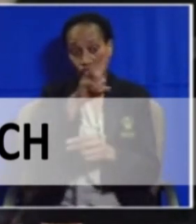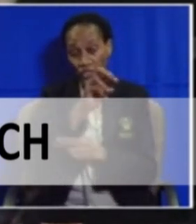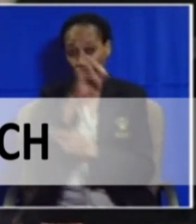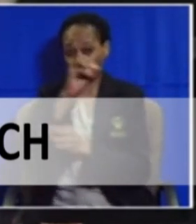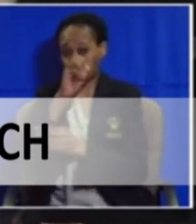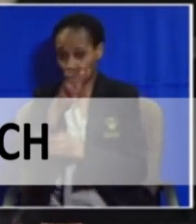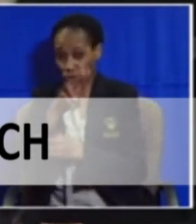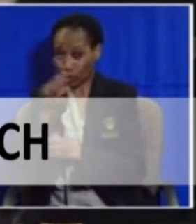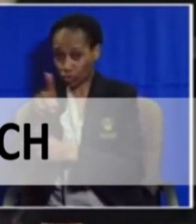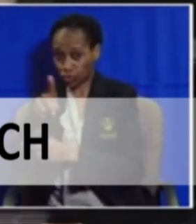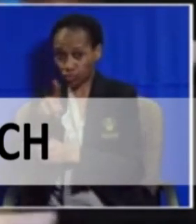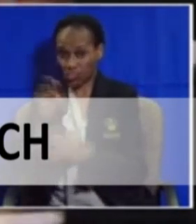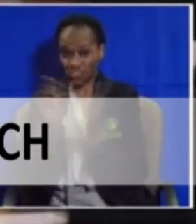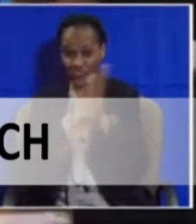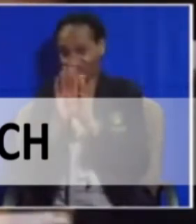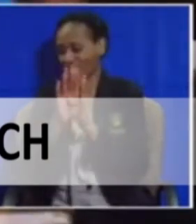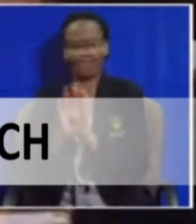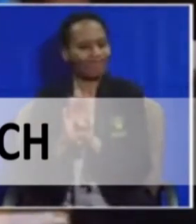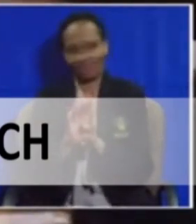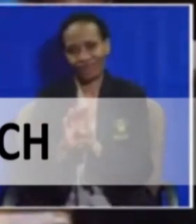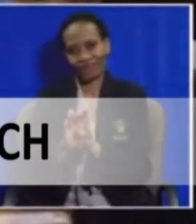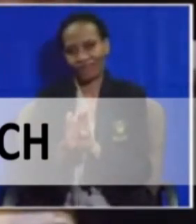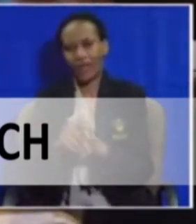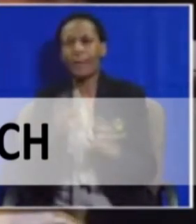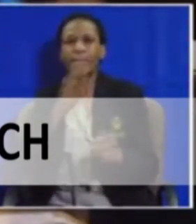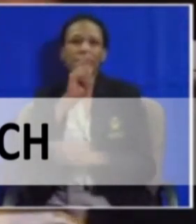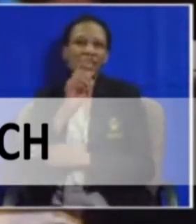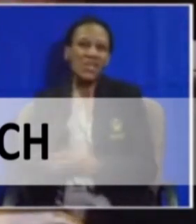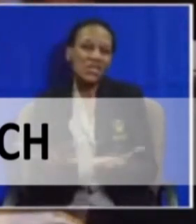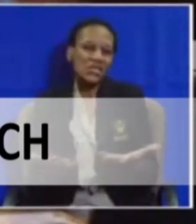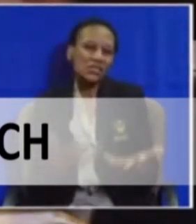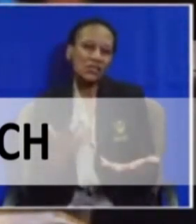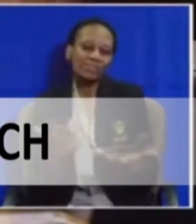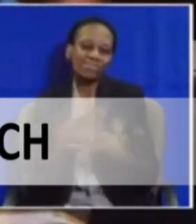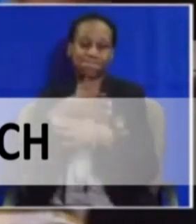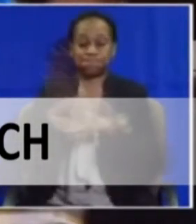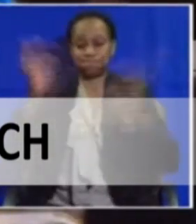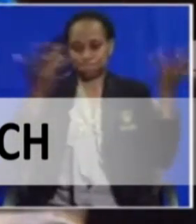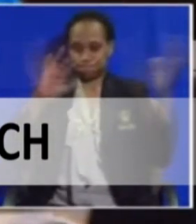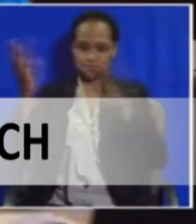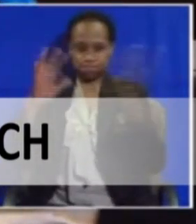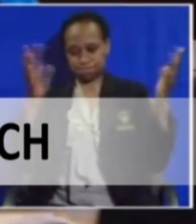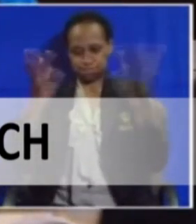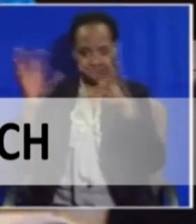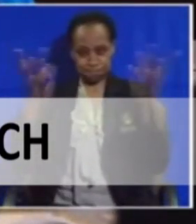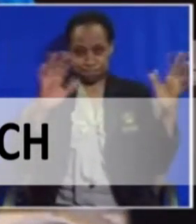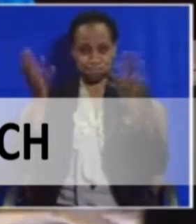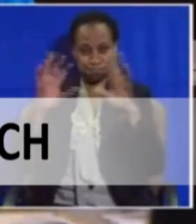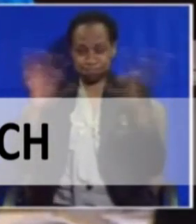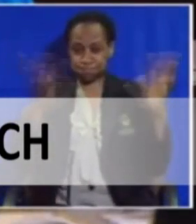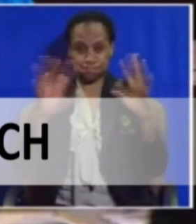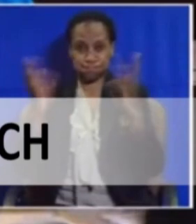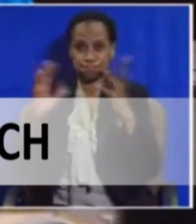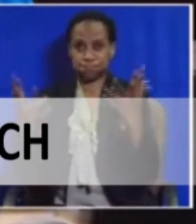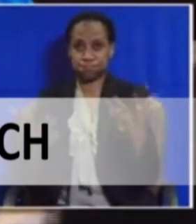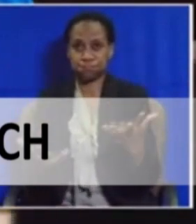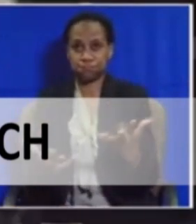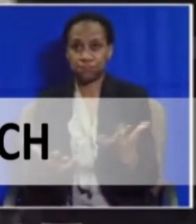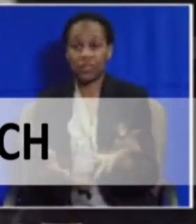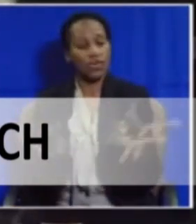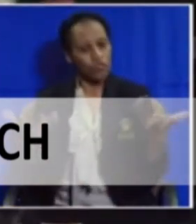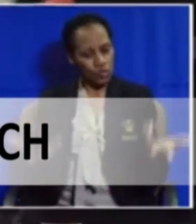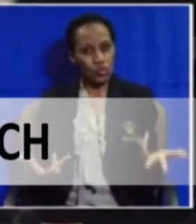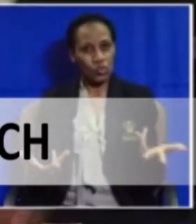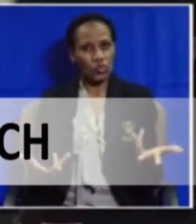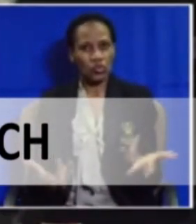This will provide a tax relief of 3.5%. A good limit in speech.